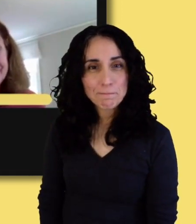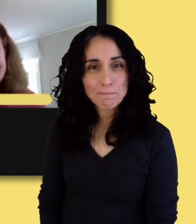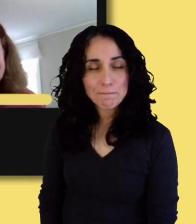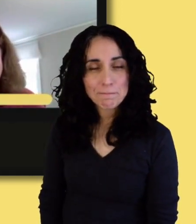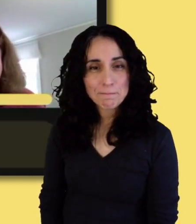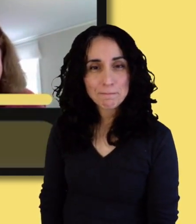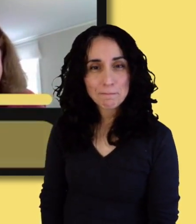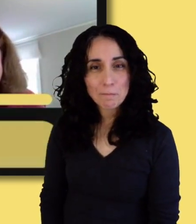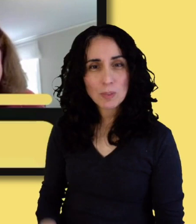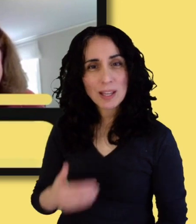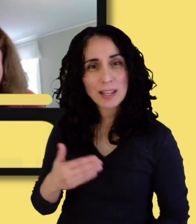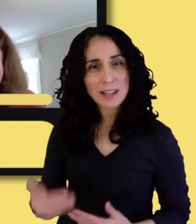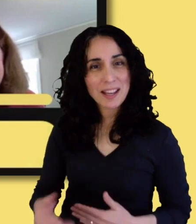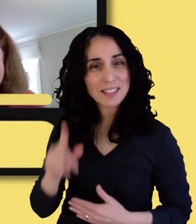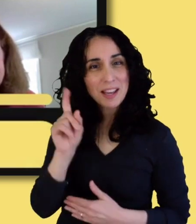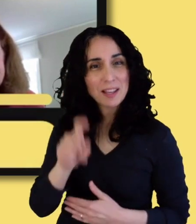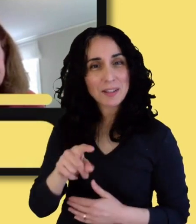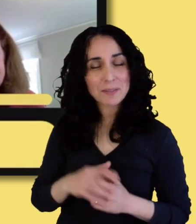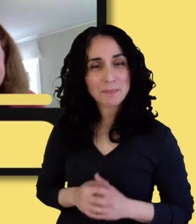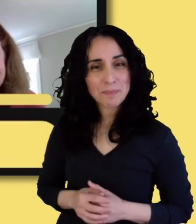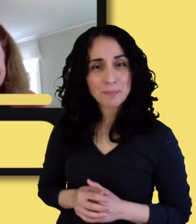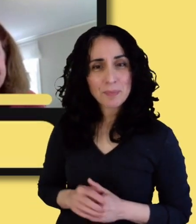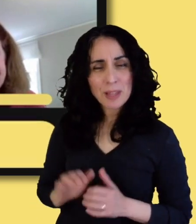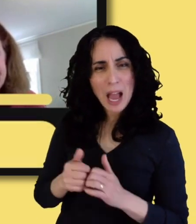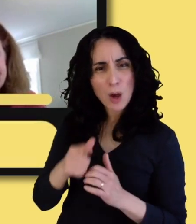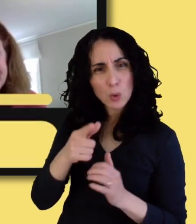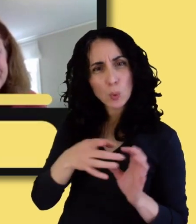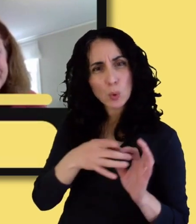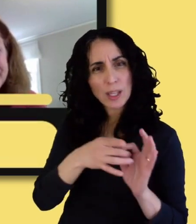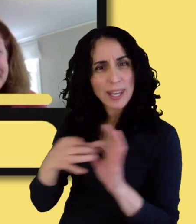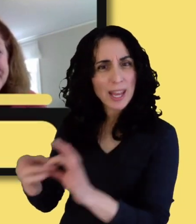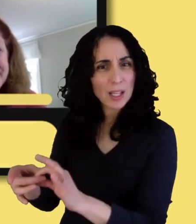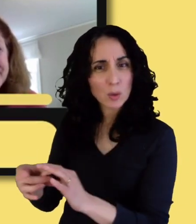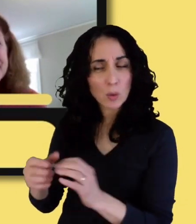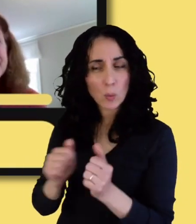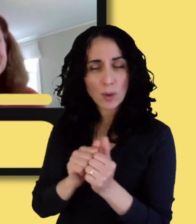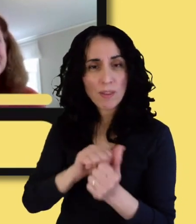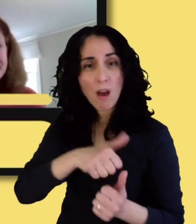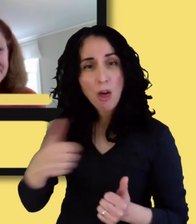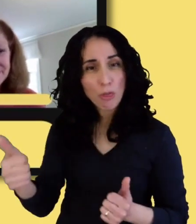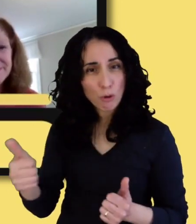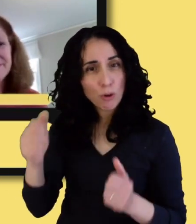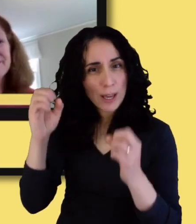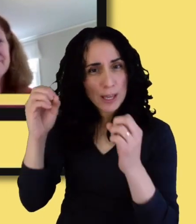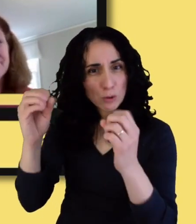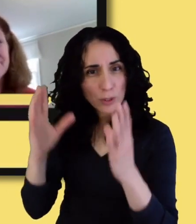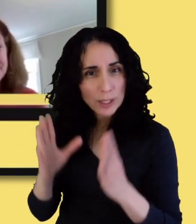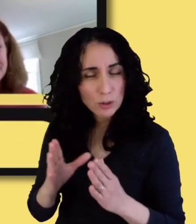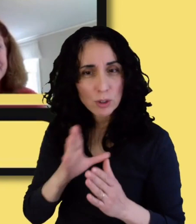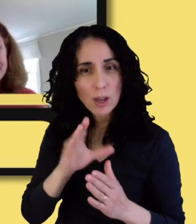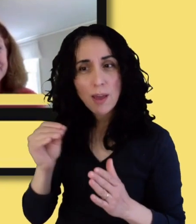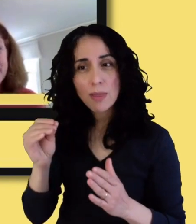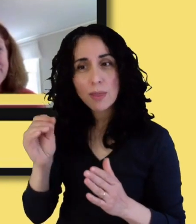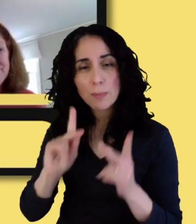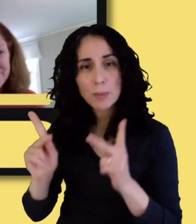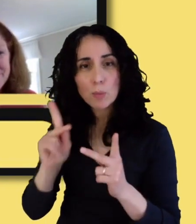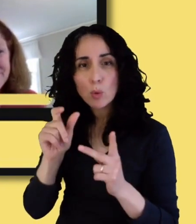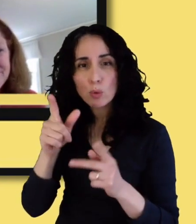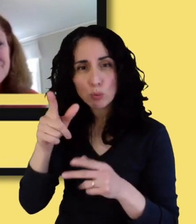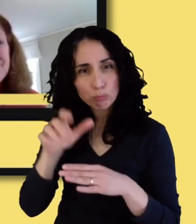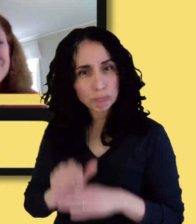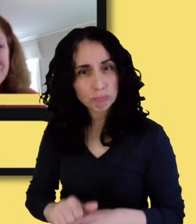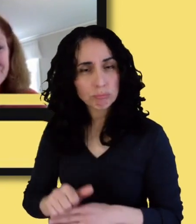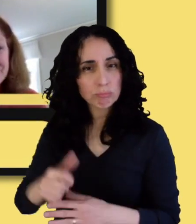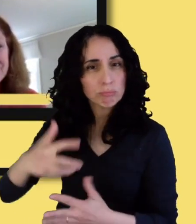think, would be how are you staying connected right now to other educators and to the people that you are used to having